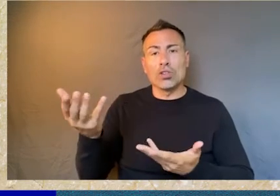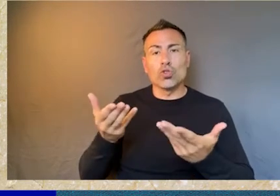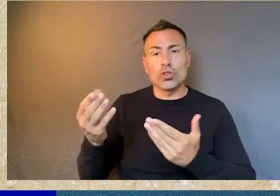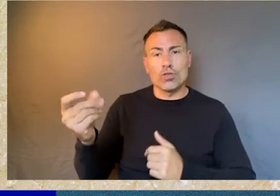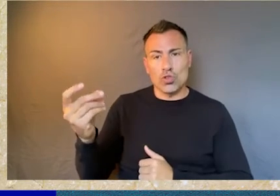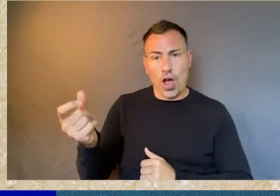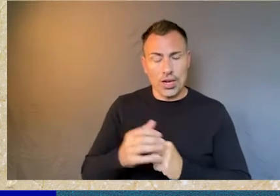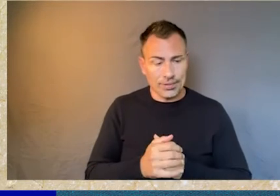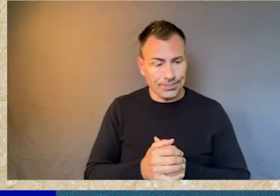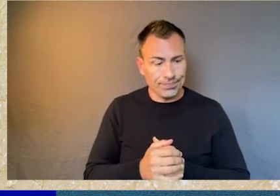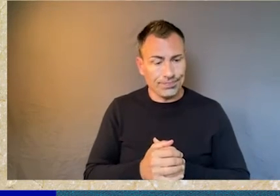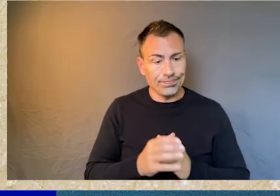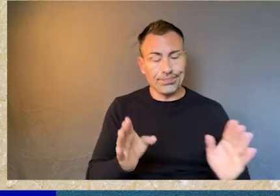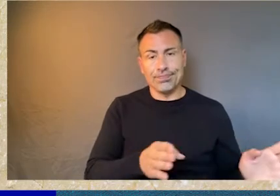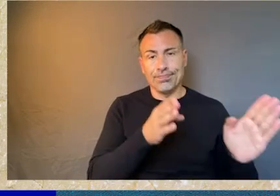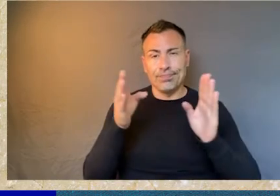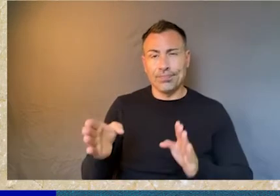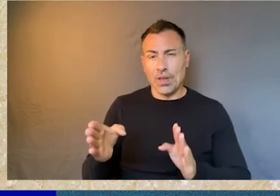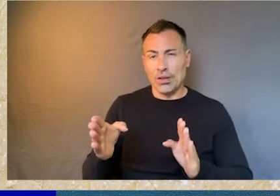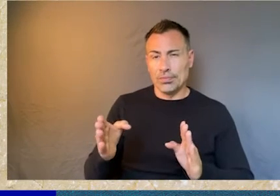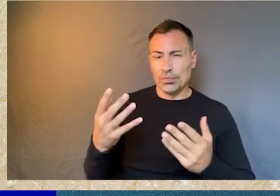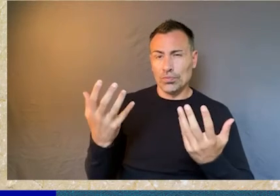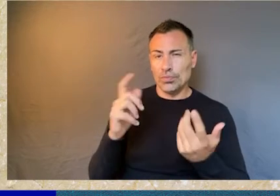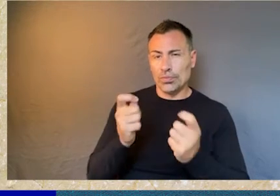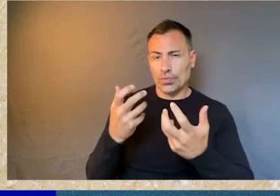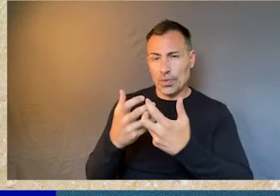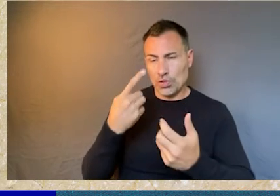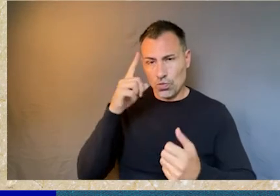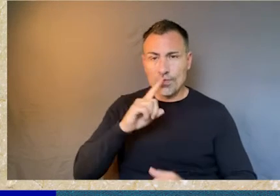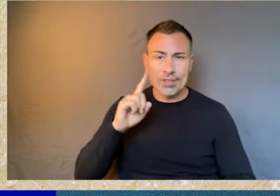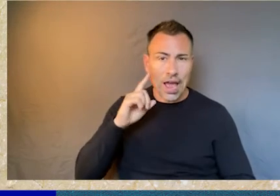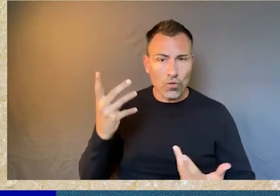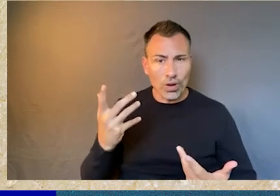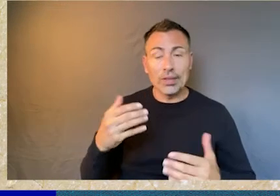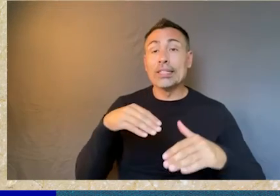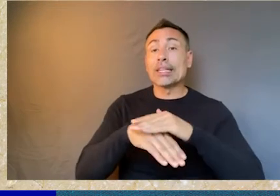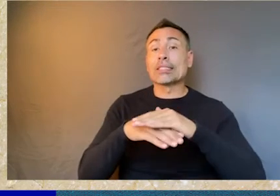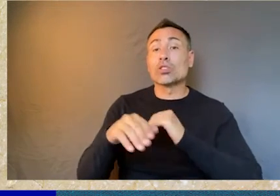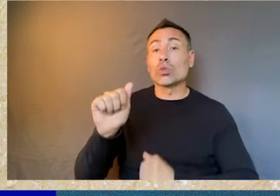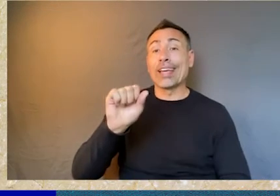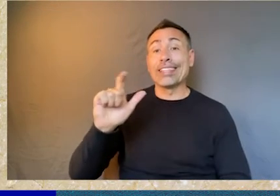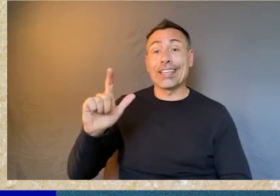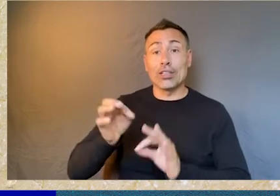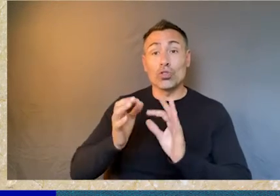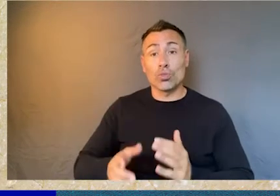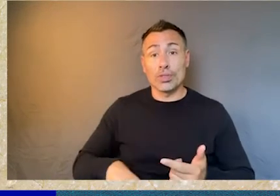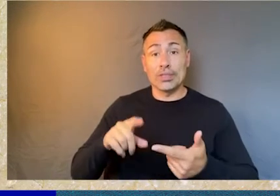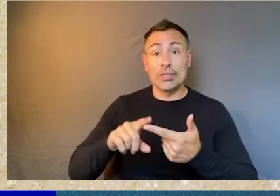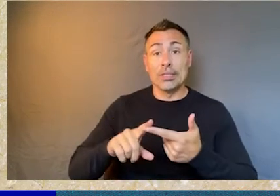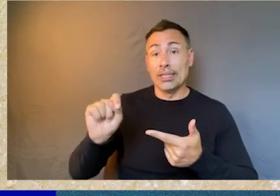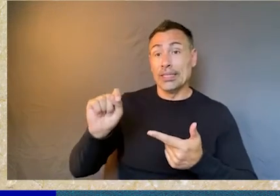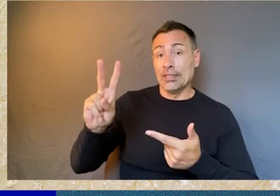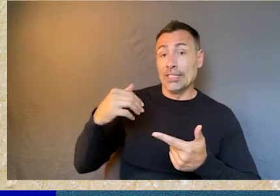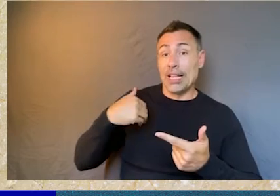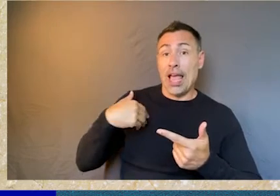Some common accommodations provided to deaf people are access to certified American Sign Language interpreters, televisions equipped